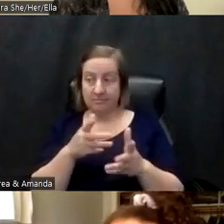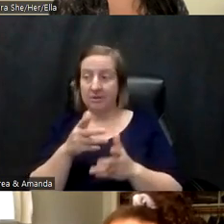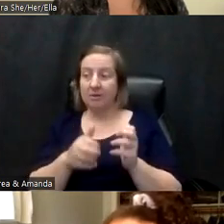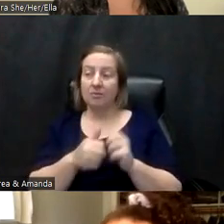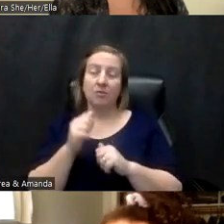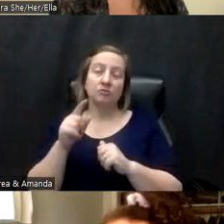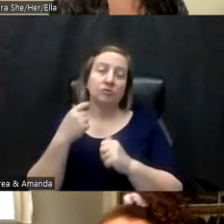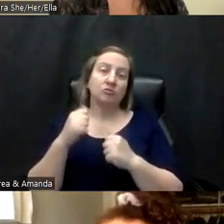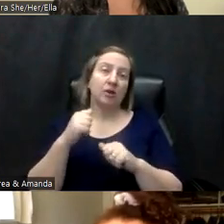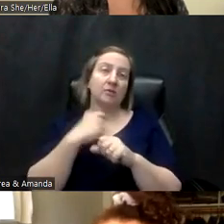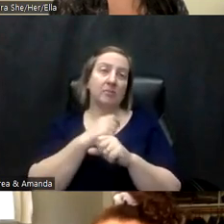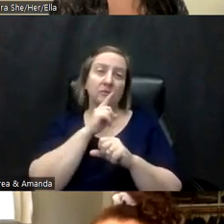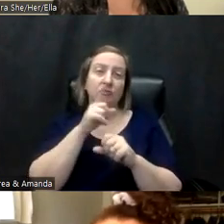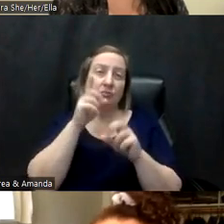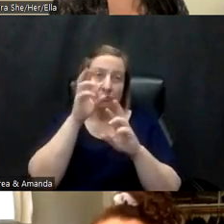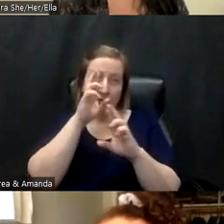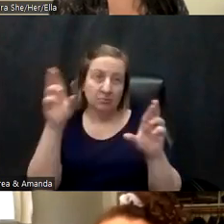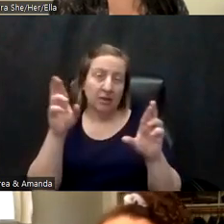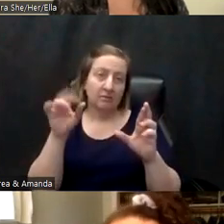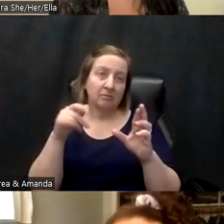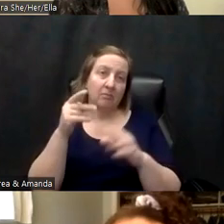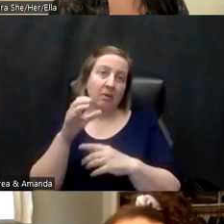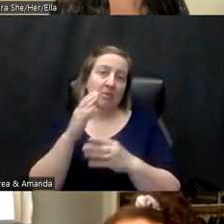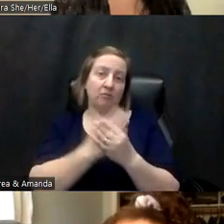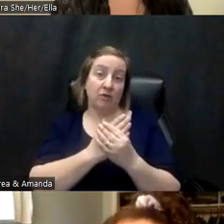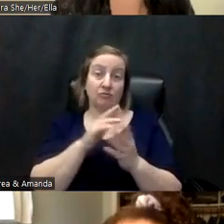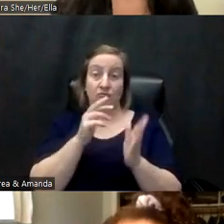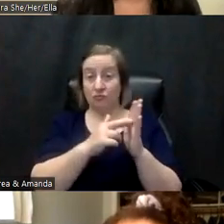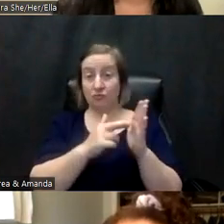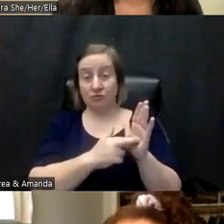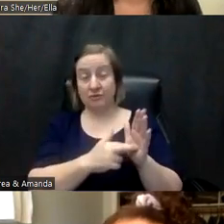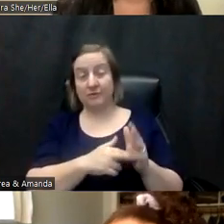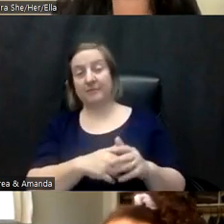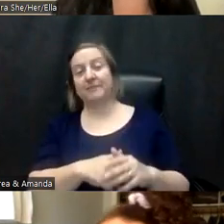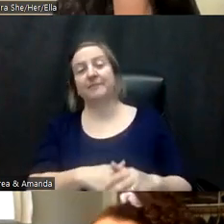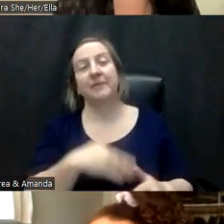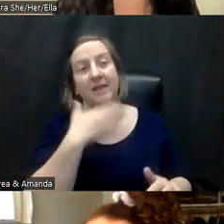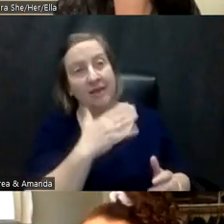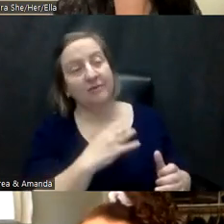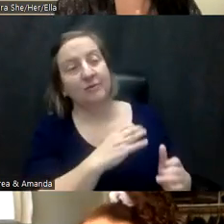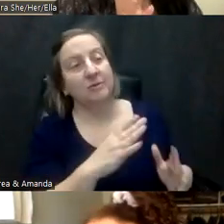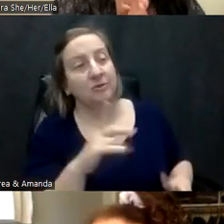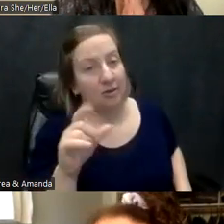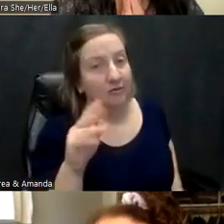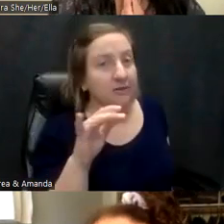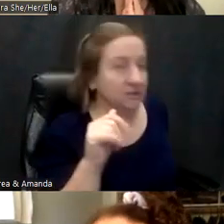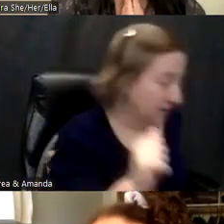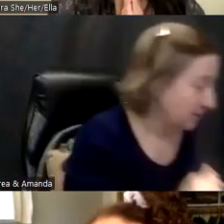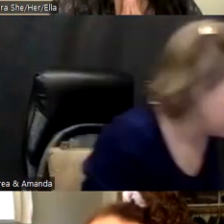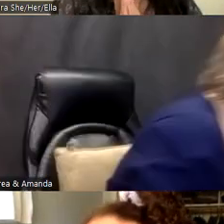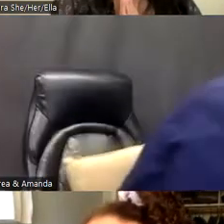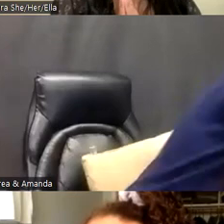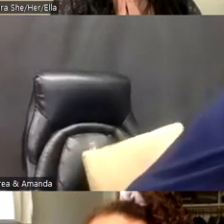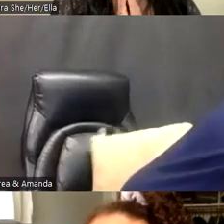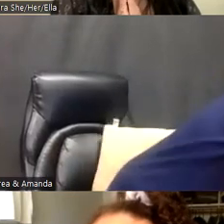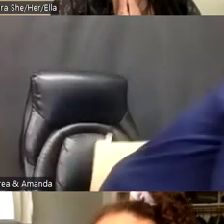trying to make sure that we're respecting the public records rules. Thank you, Commissioner Lovisa. Very important. We're gonna go to a